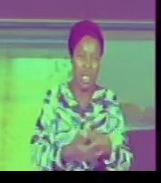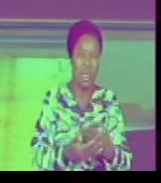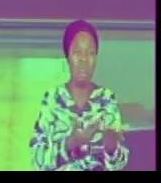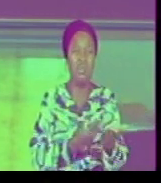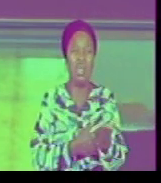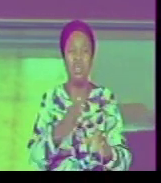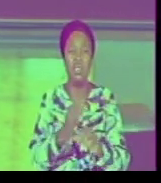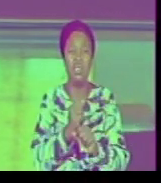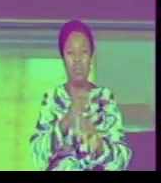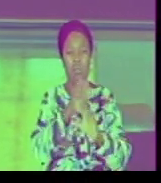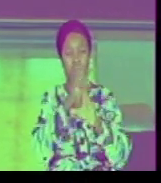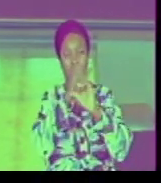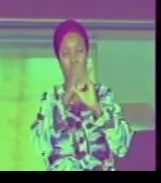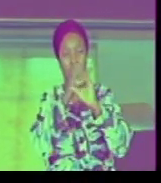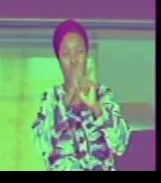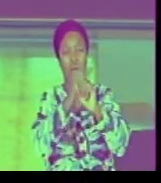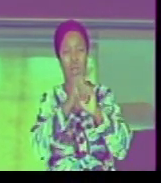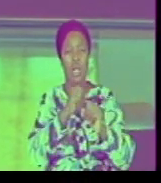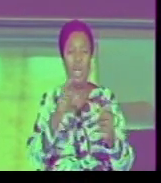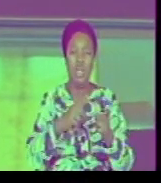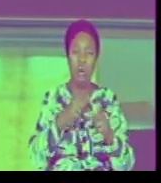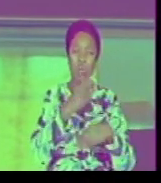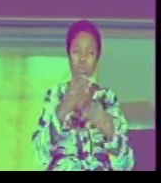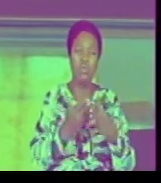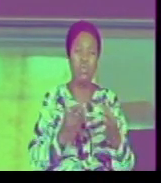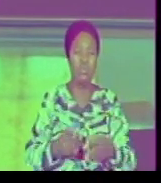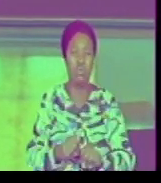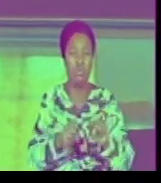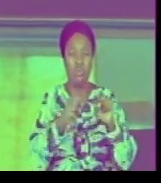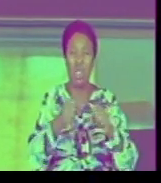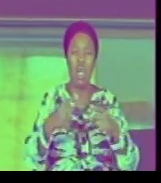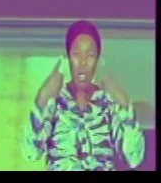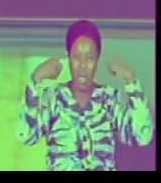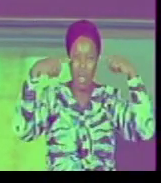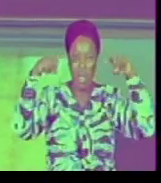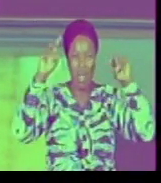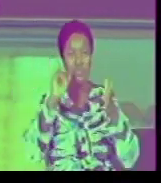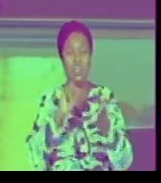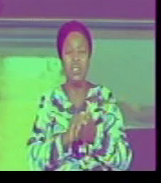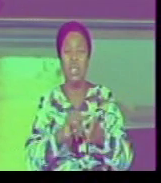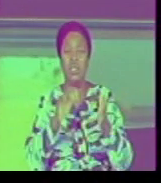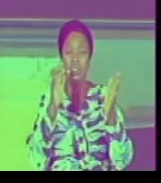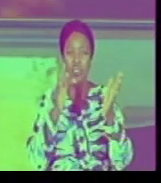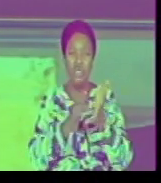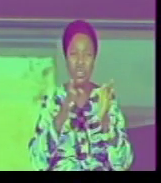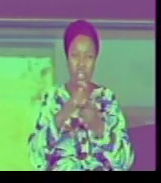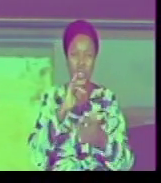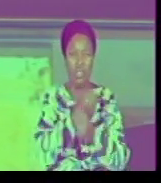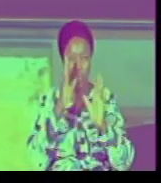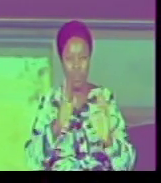that street declare that Jesus is Savior and Jesus is Lord.